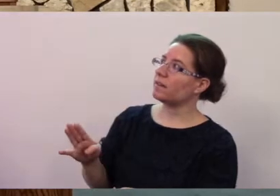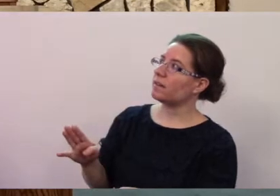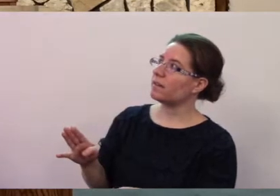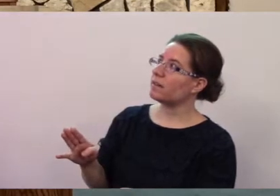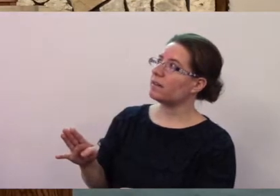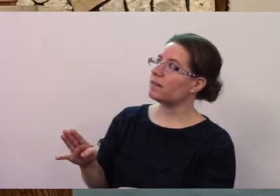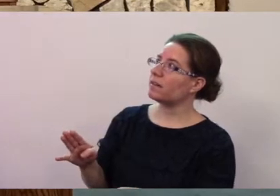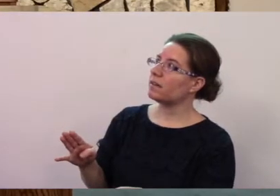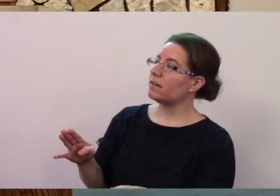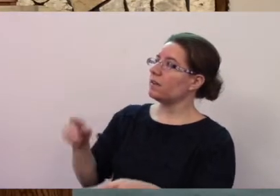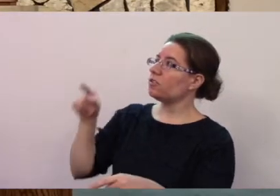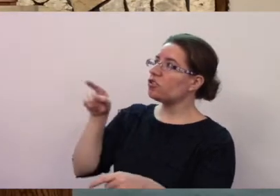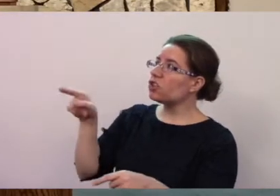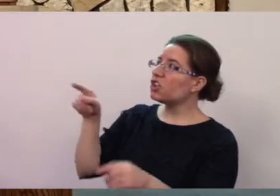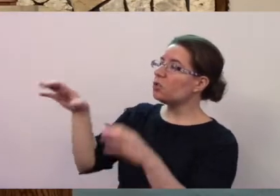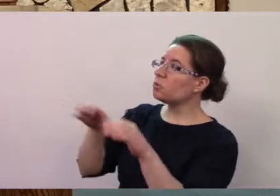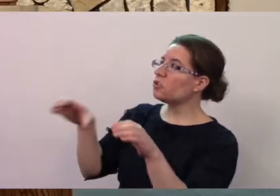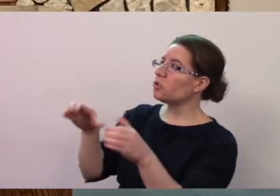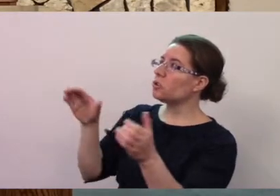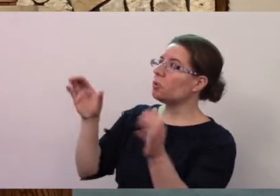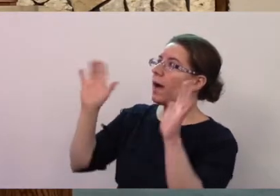do. But Jesus